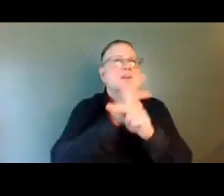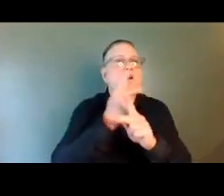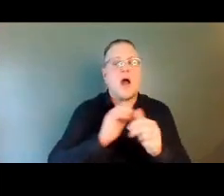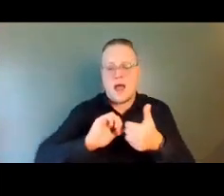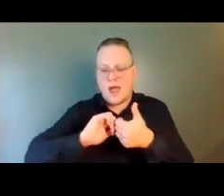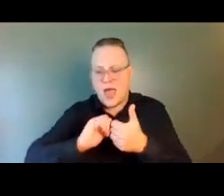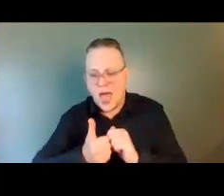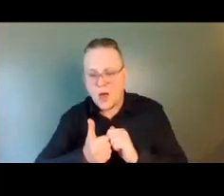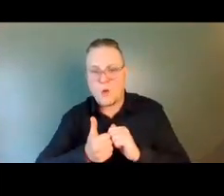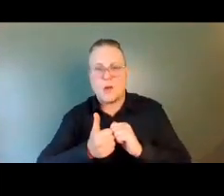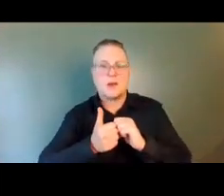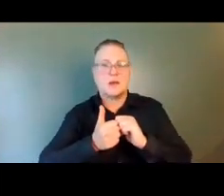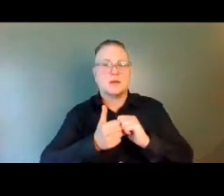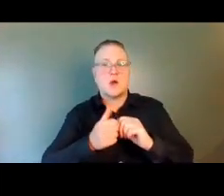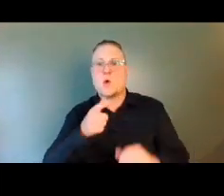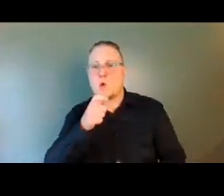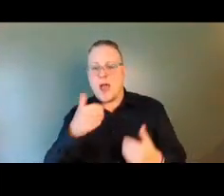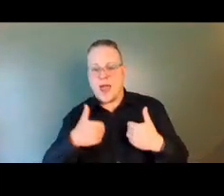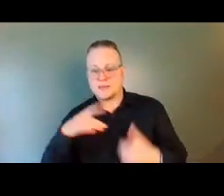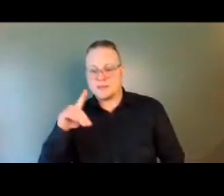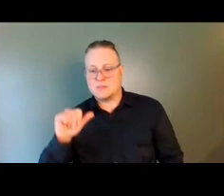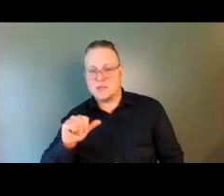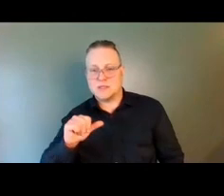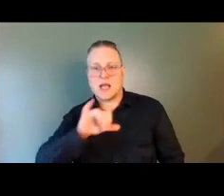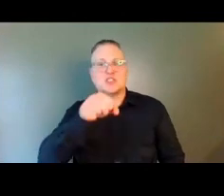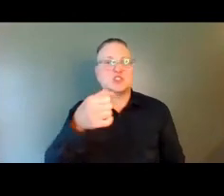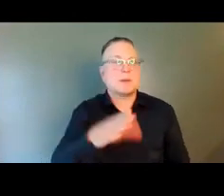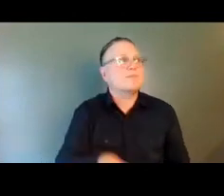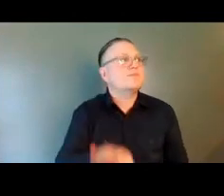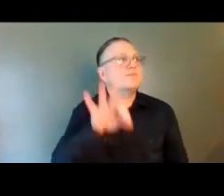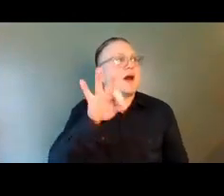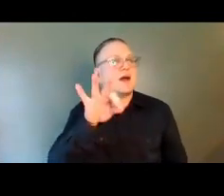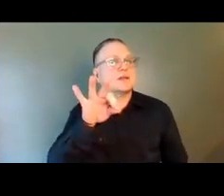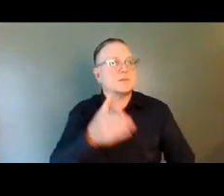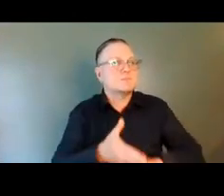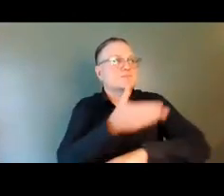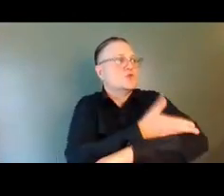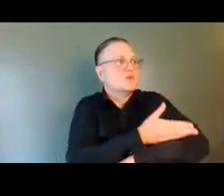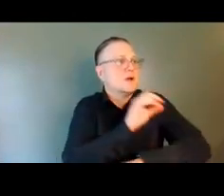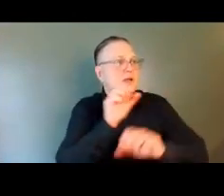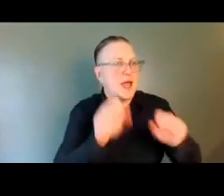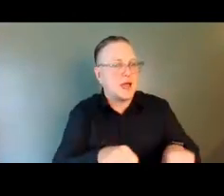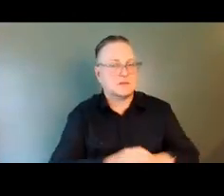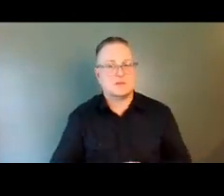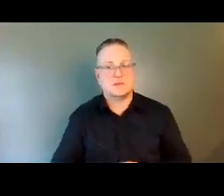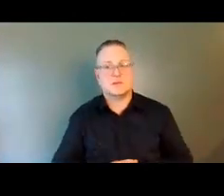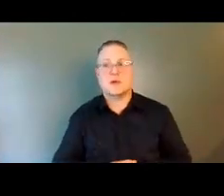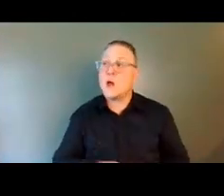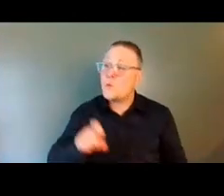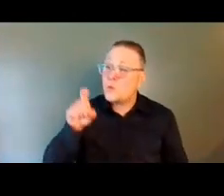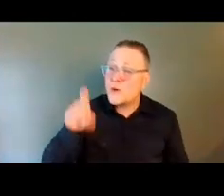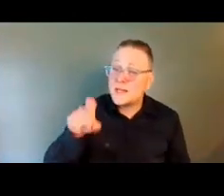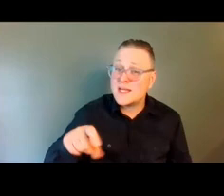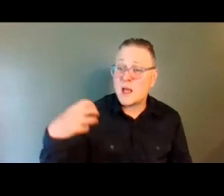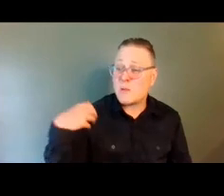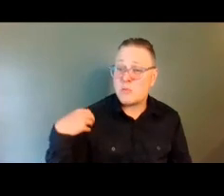with disabilities in the labor force. We need more, larger, and continuous tax credit for employer